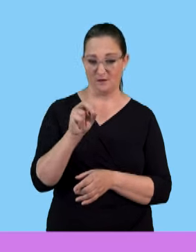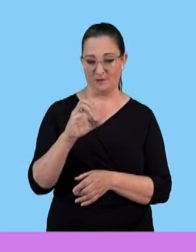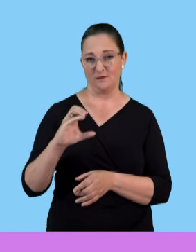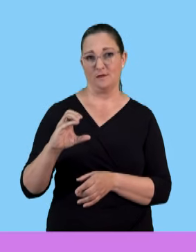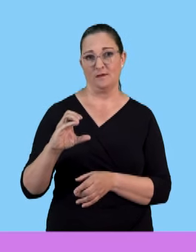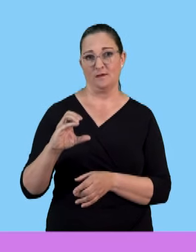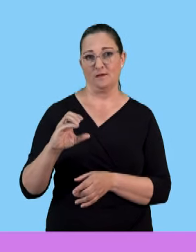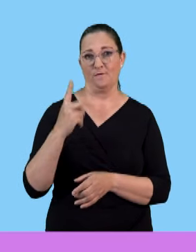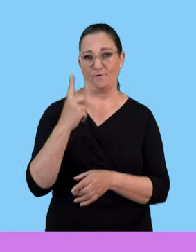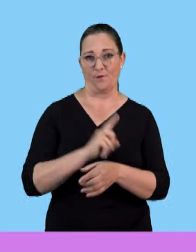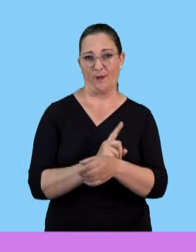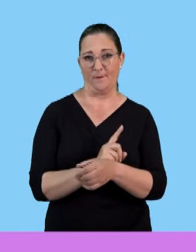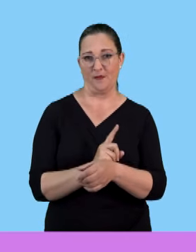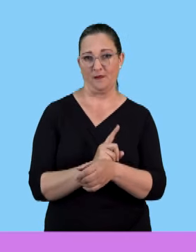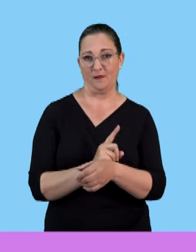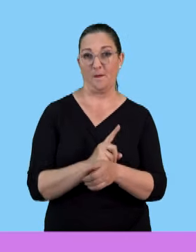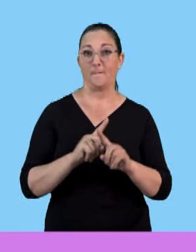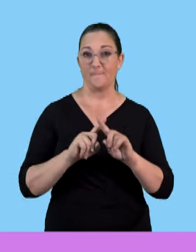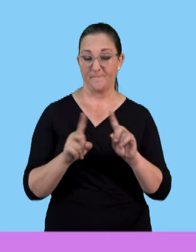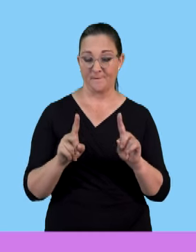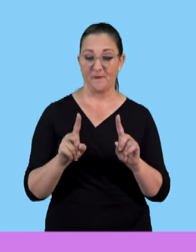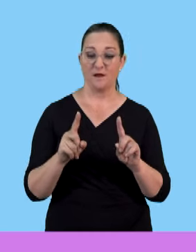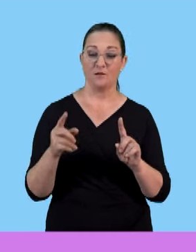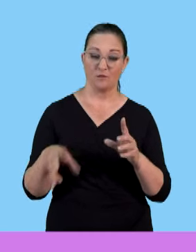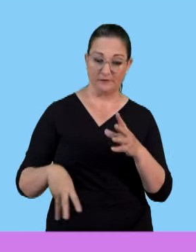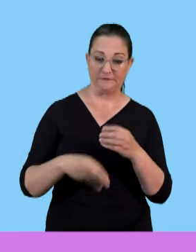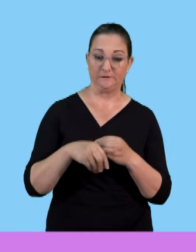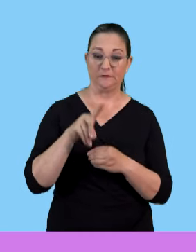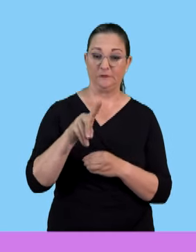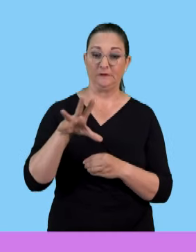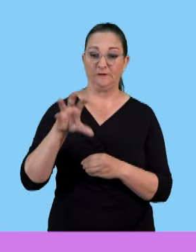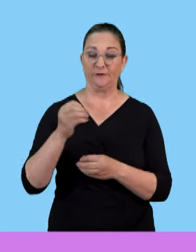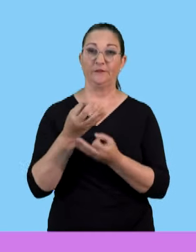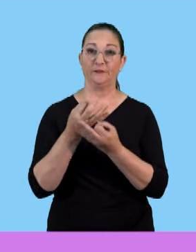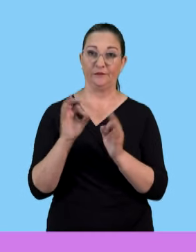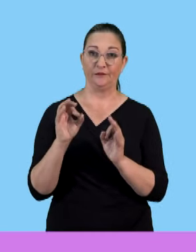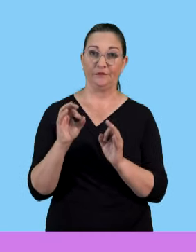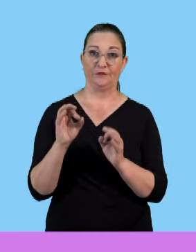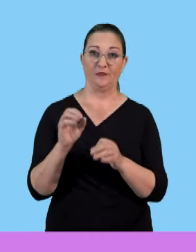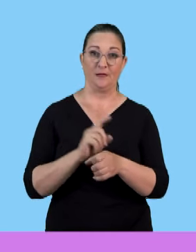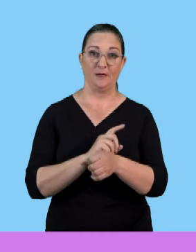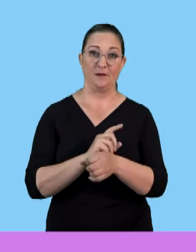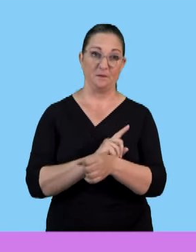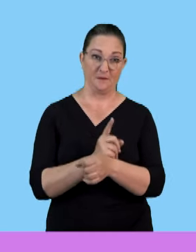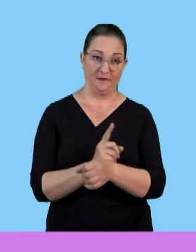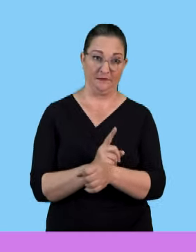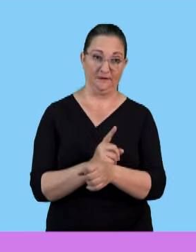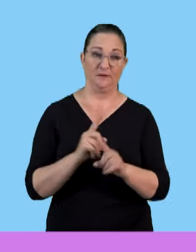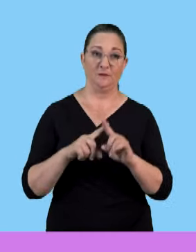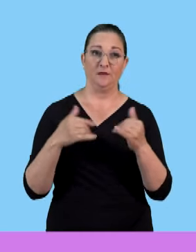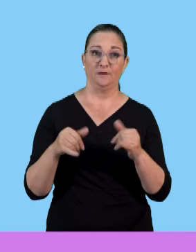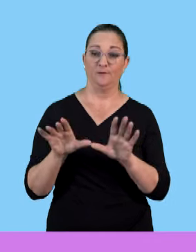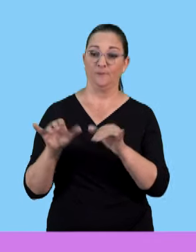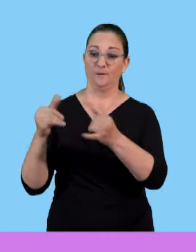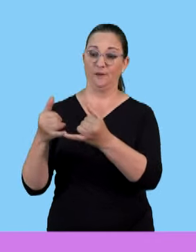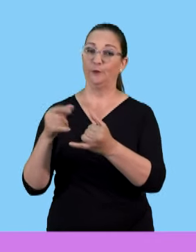charged 80 cents per minute with 150 free minutes, meaning these ones they are given for